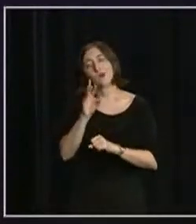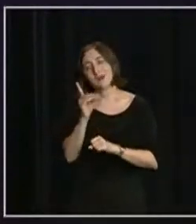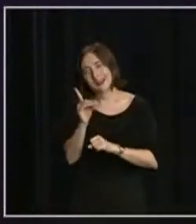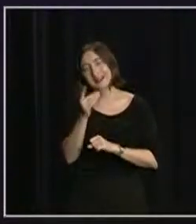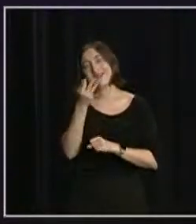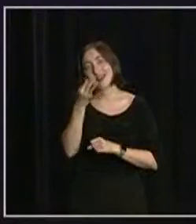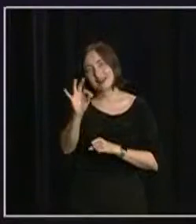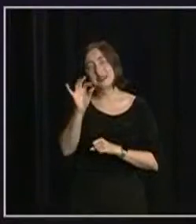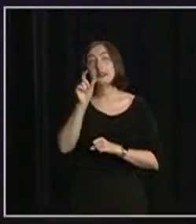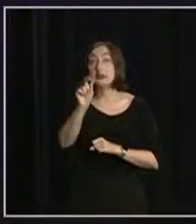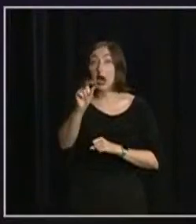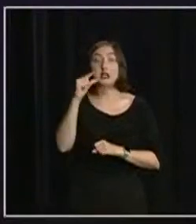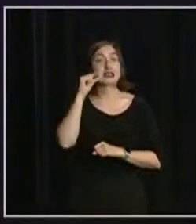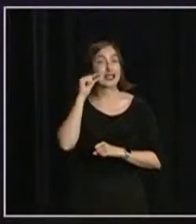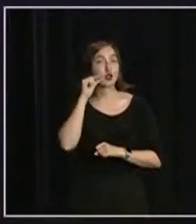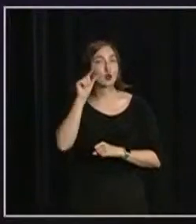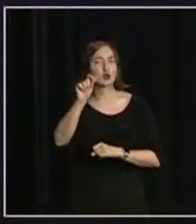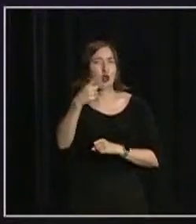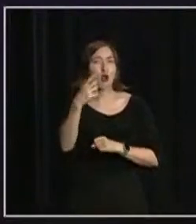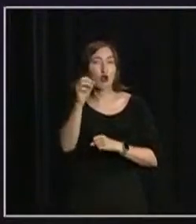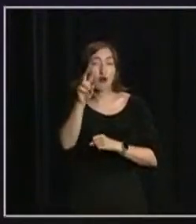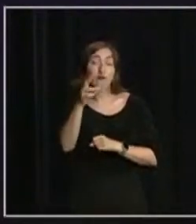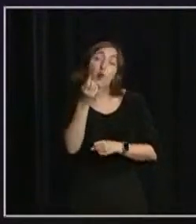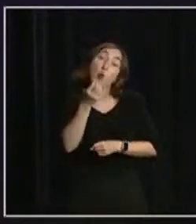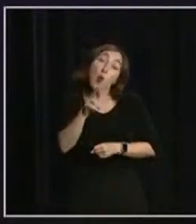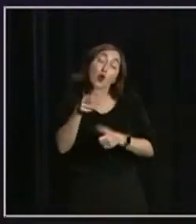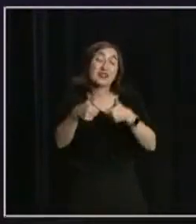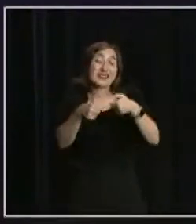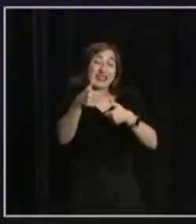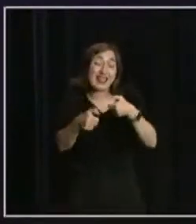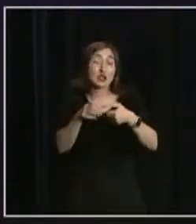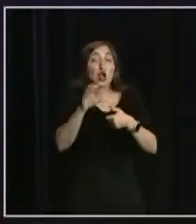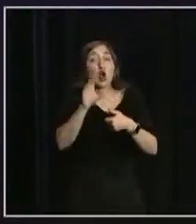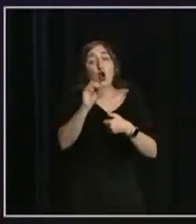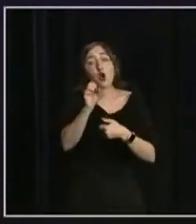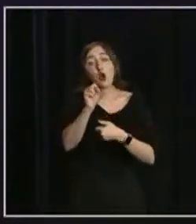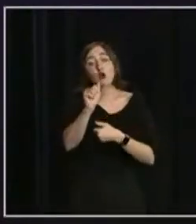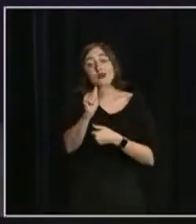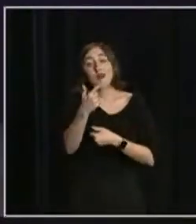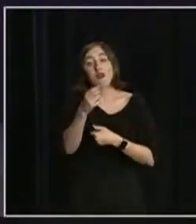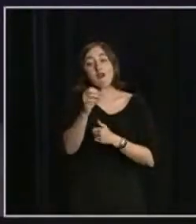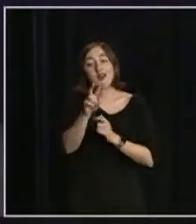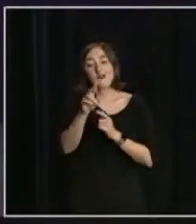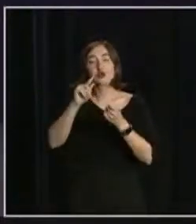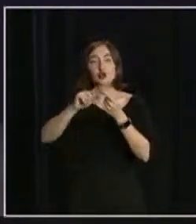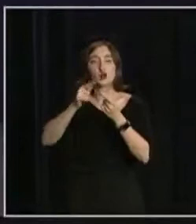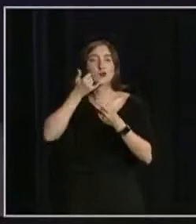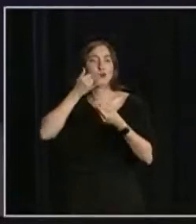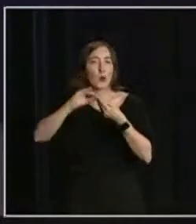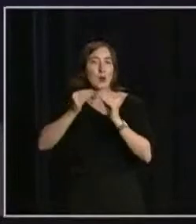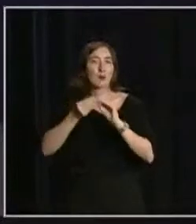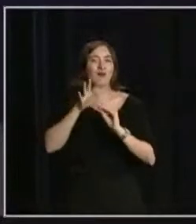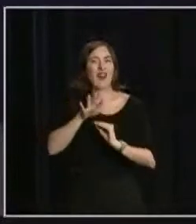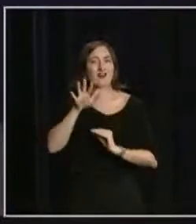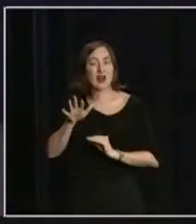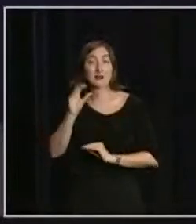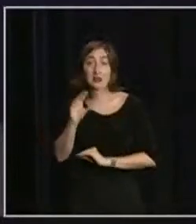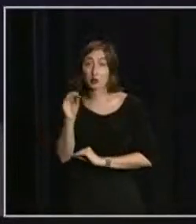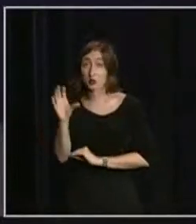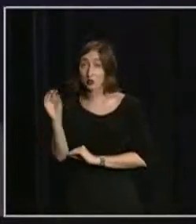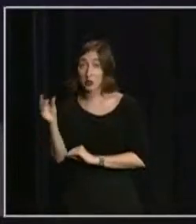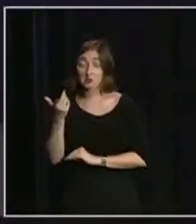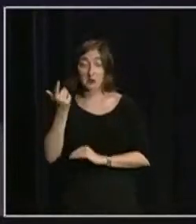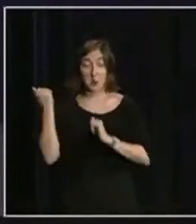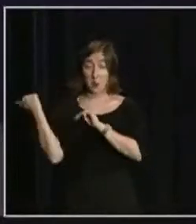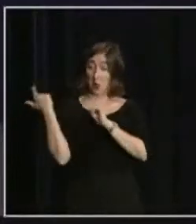covid19.sanantonio.gov or by texting COSAGOV to 55000. Claude, myself, the judge, and